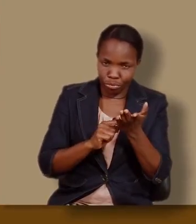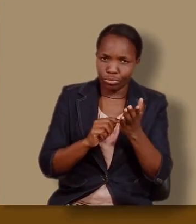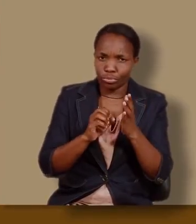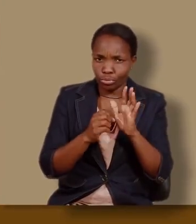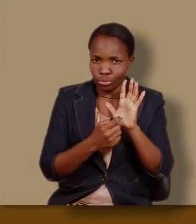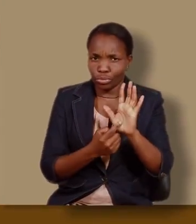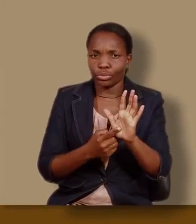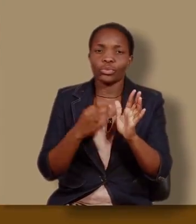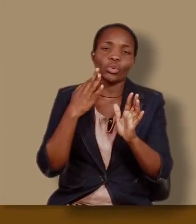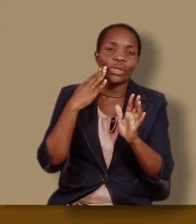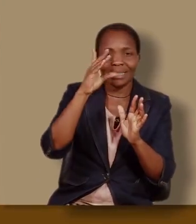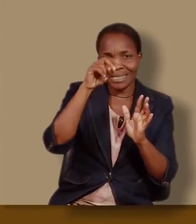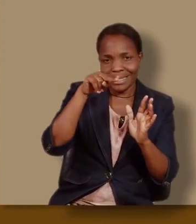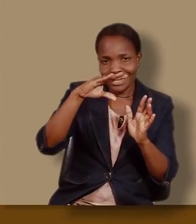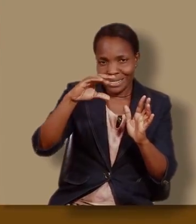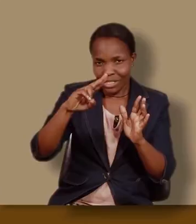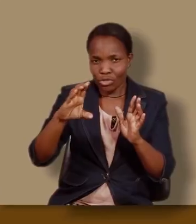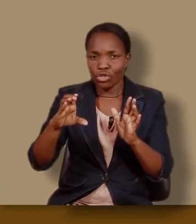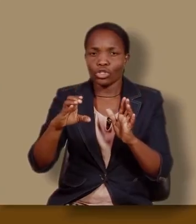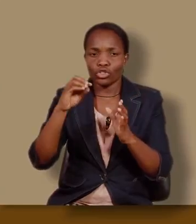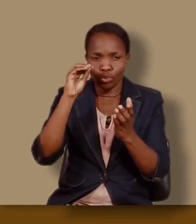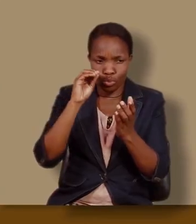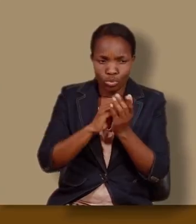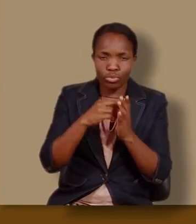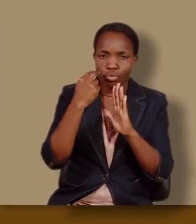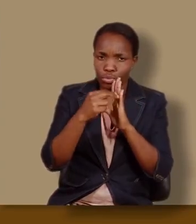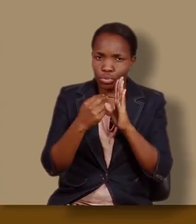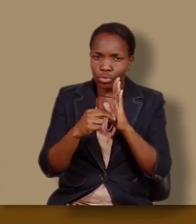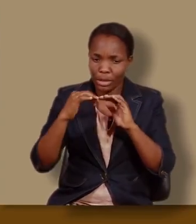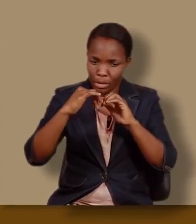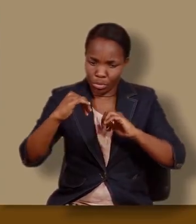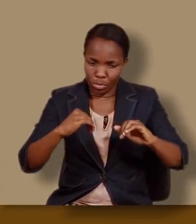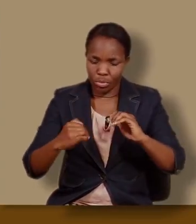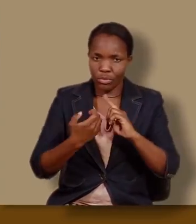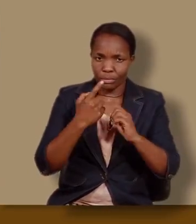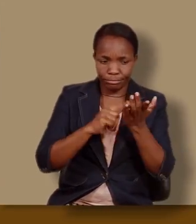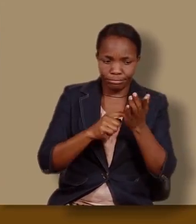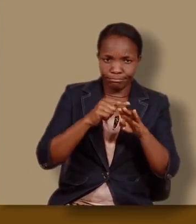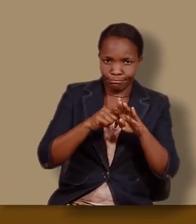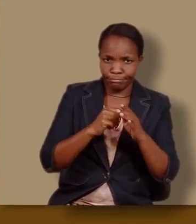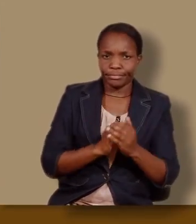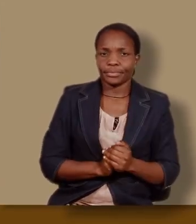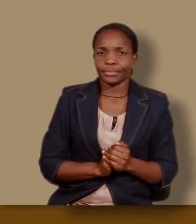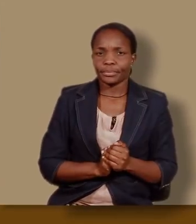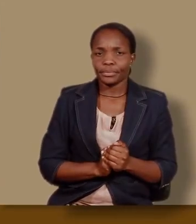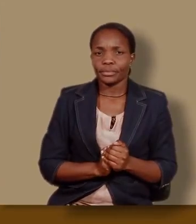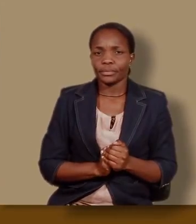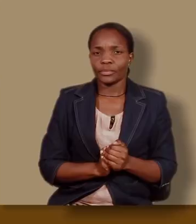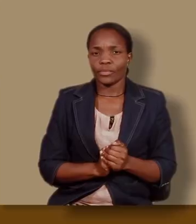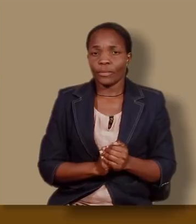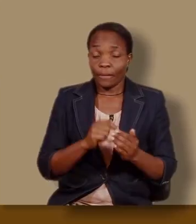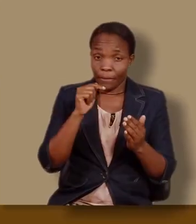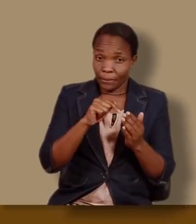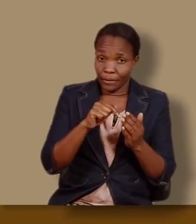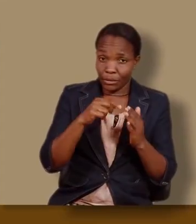establishing laws and regulations that separated white settlers and native Africans. These laws and regulations continued after